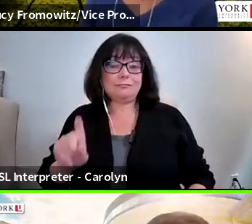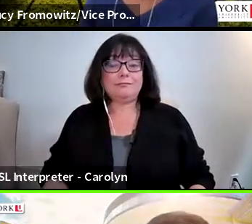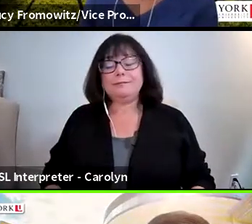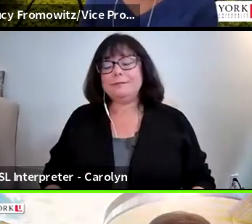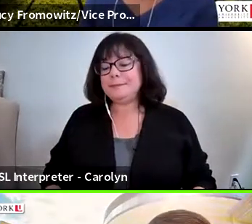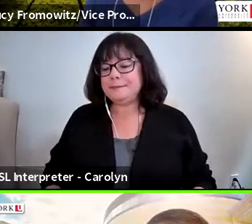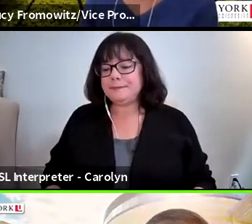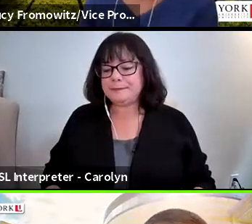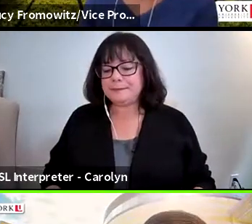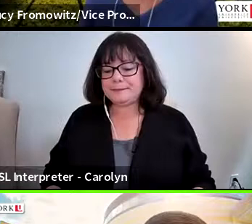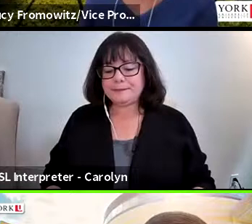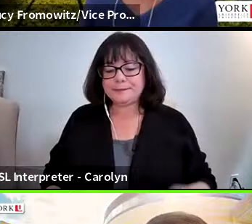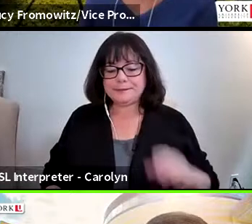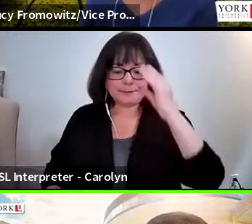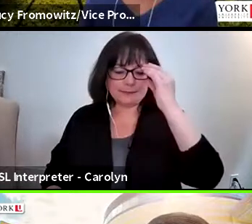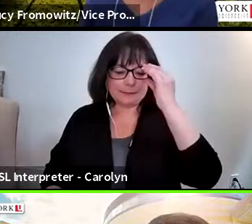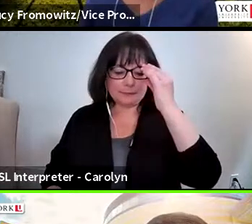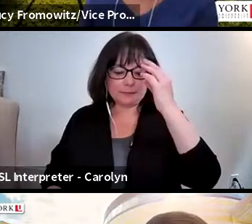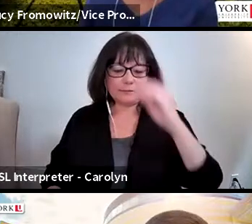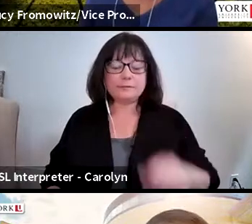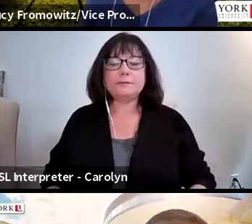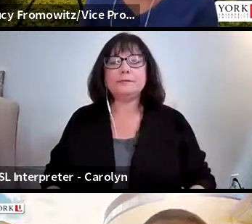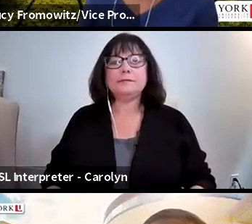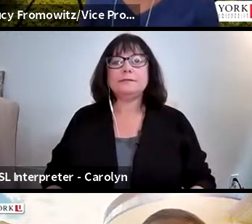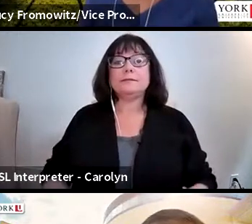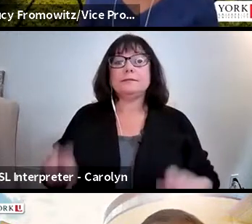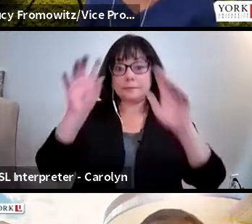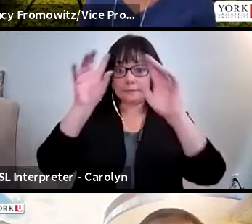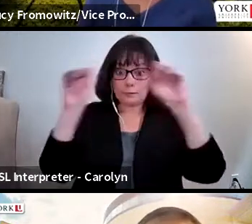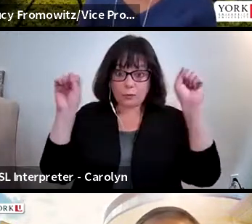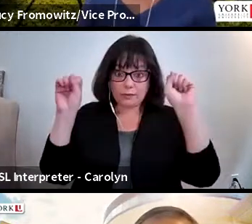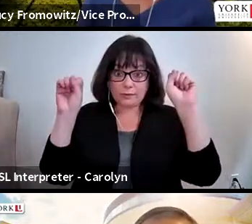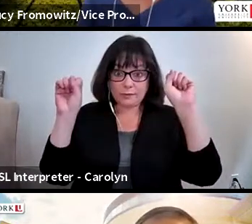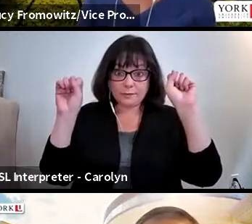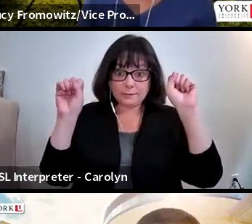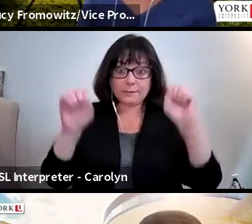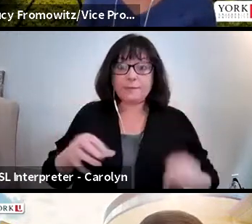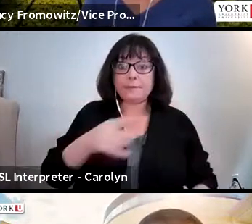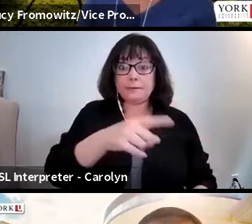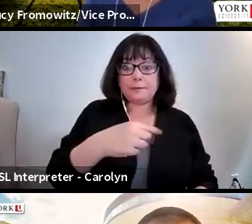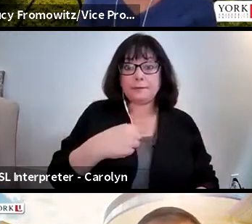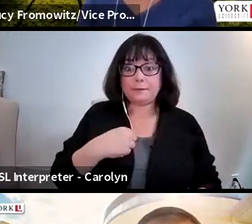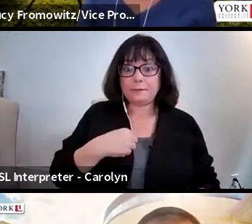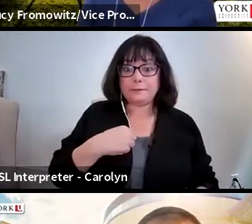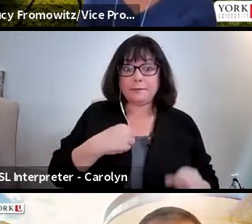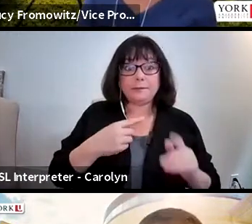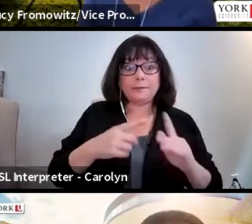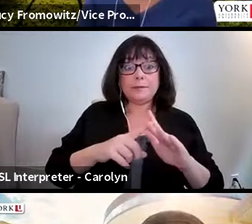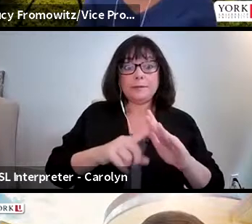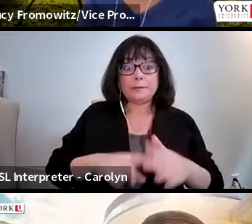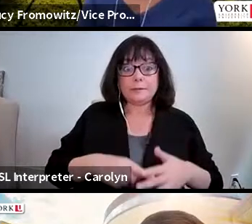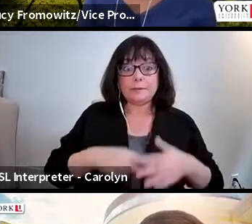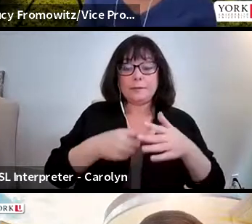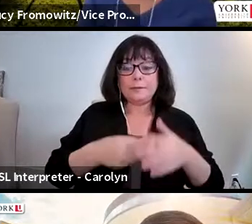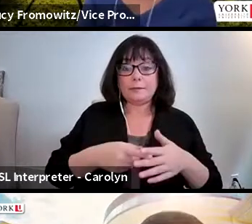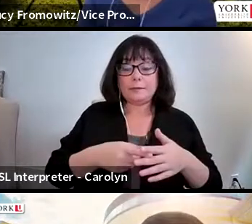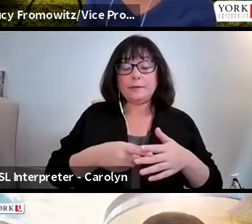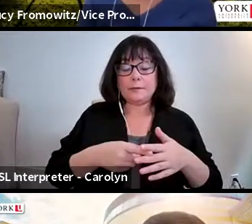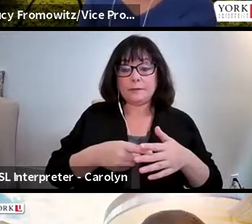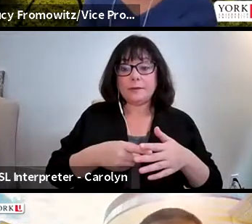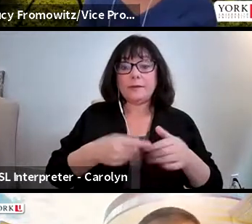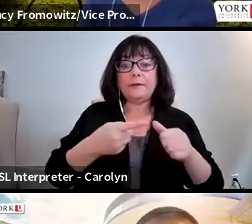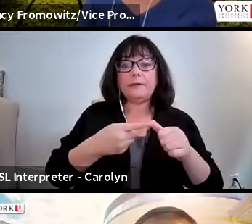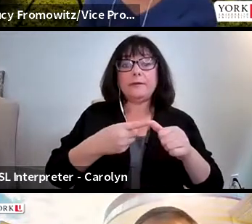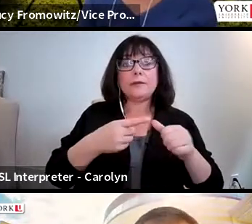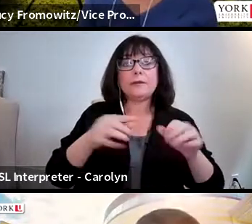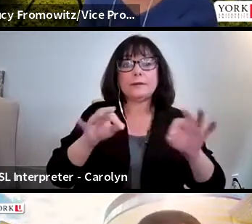So let me start off by saying that we've really brought in a process if there should